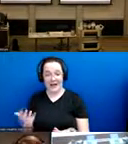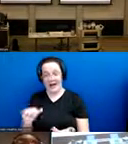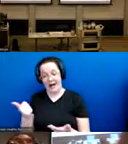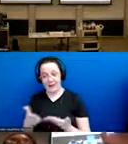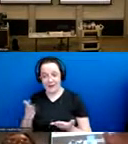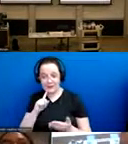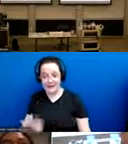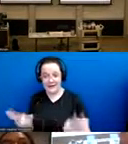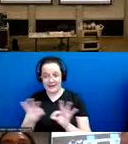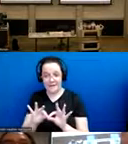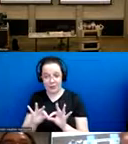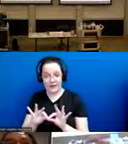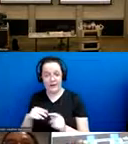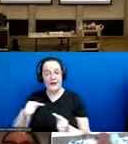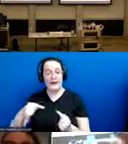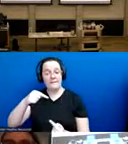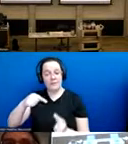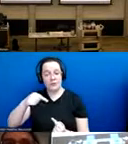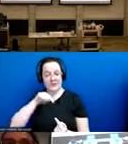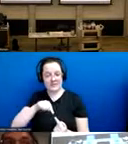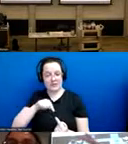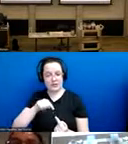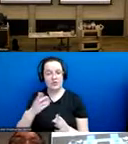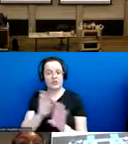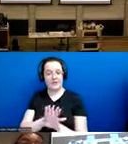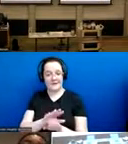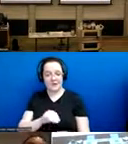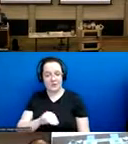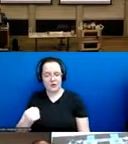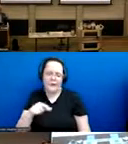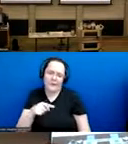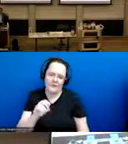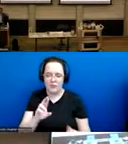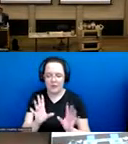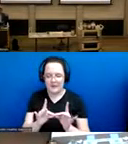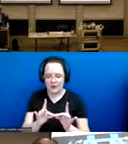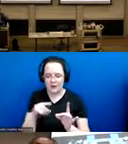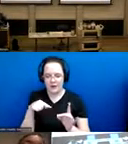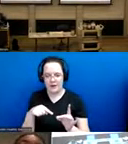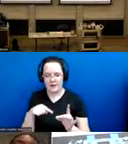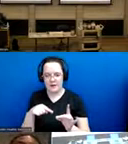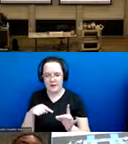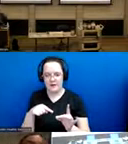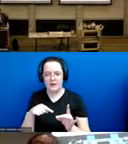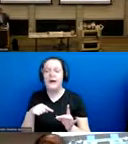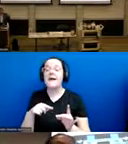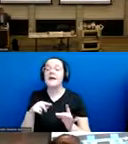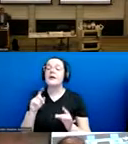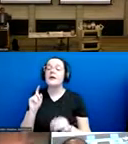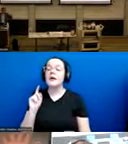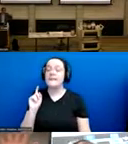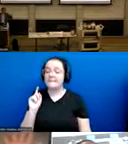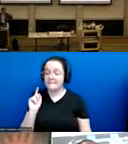as you're moving polarization, superpositions, right, or entanglement, you need a means to